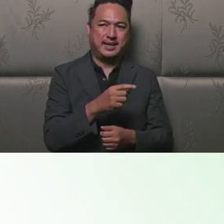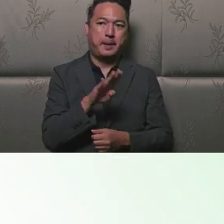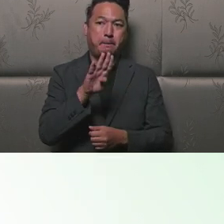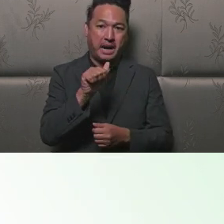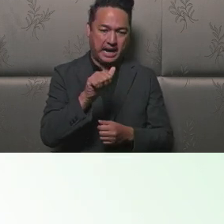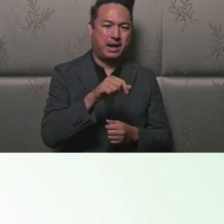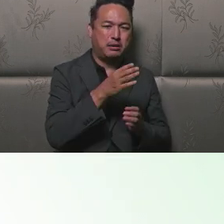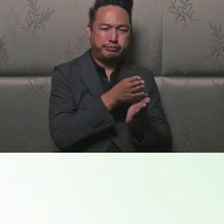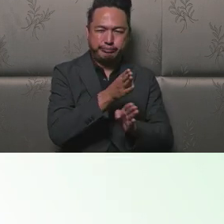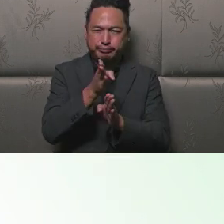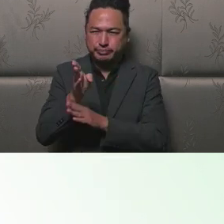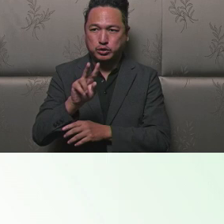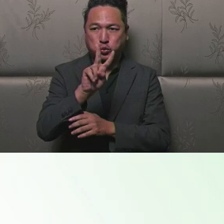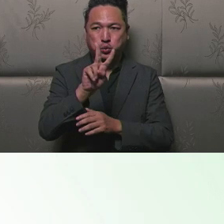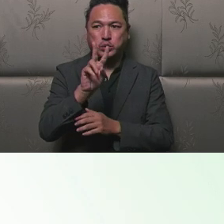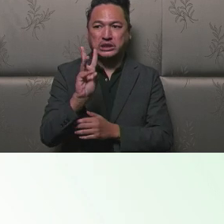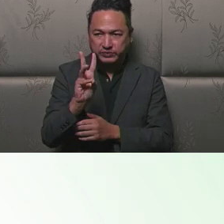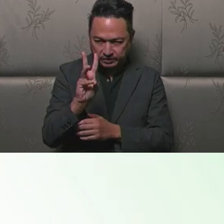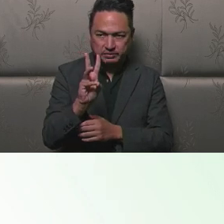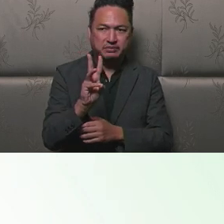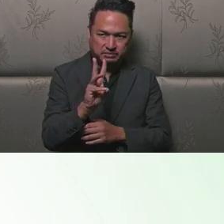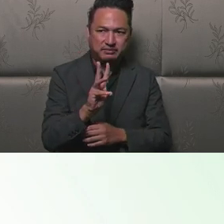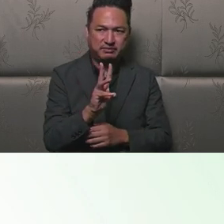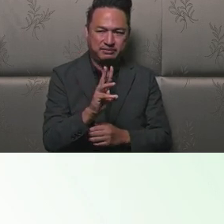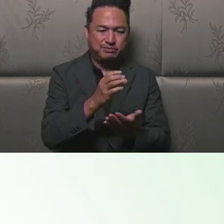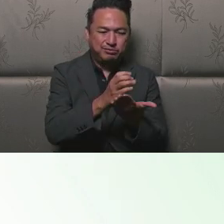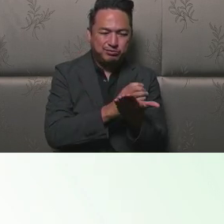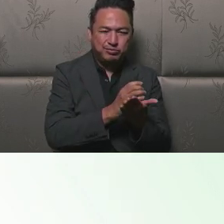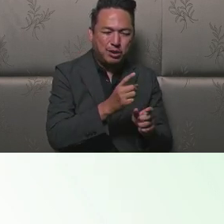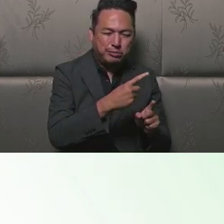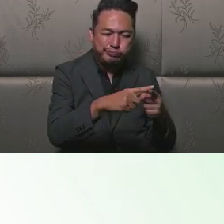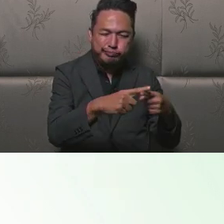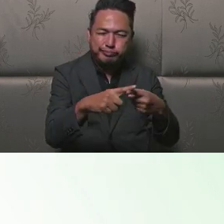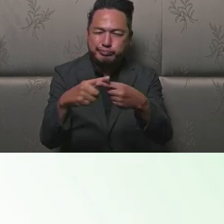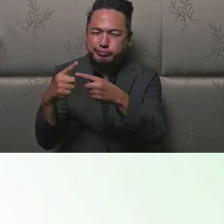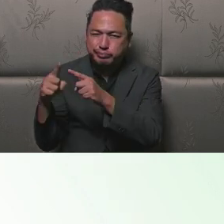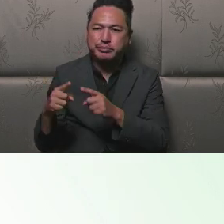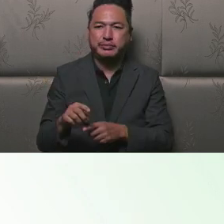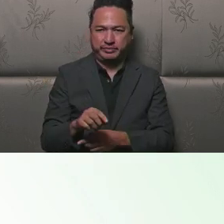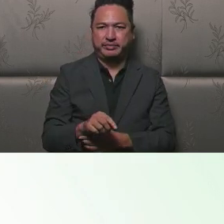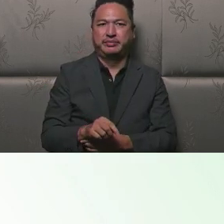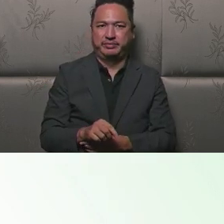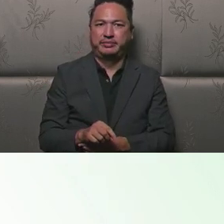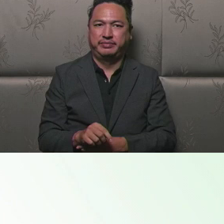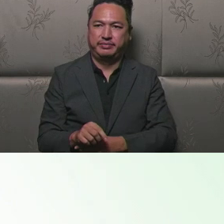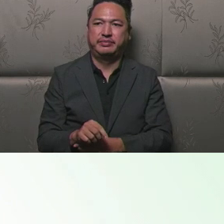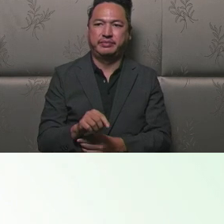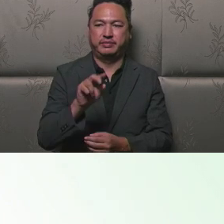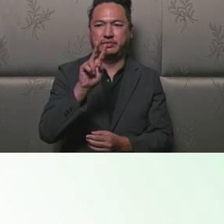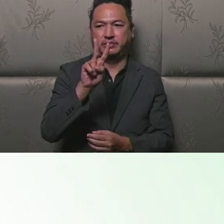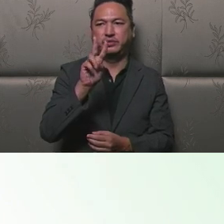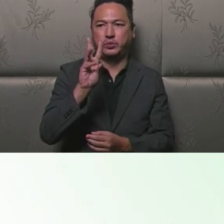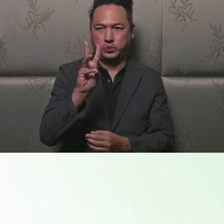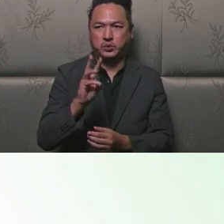diverse. You can get a degree in liberal arts, social sciences, engineering, and even in arts and physical education as well.